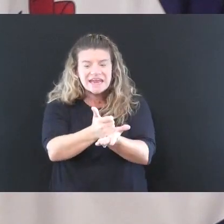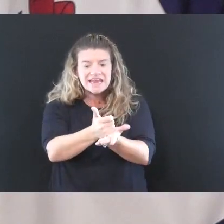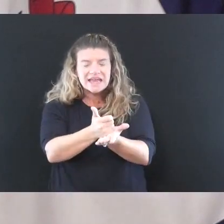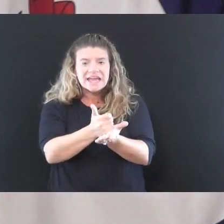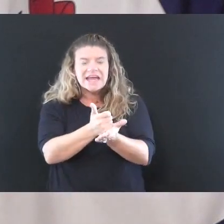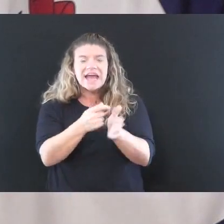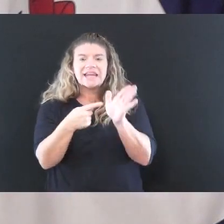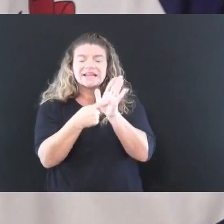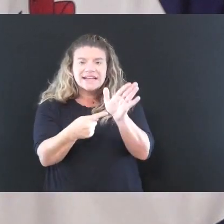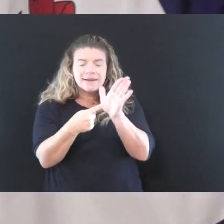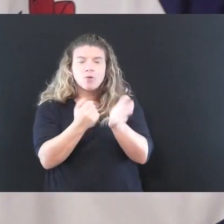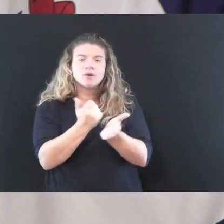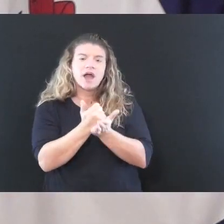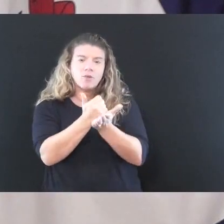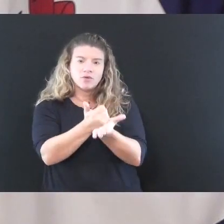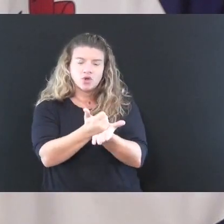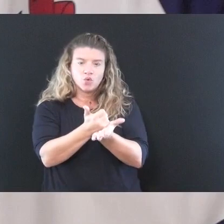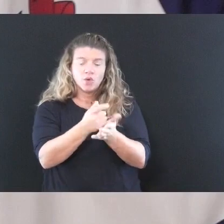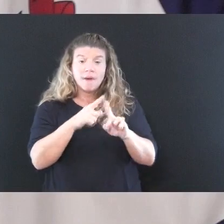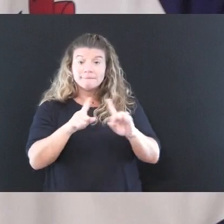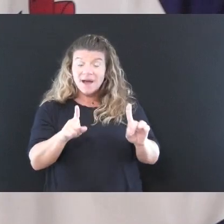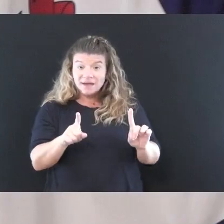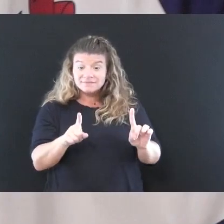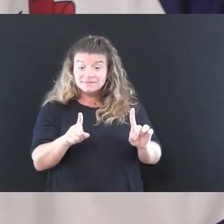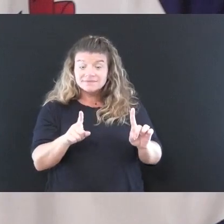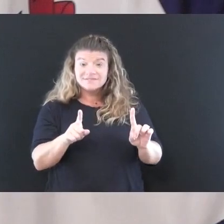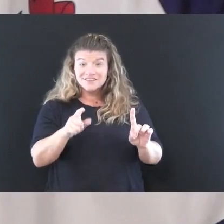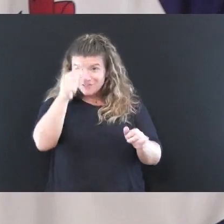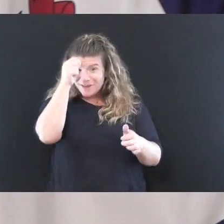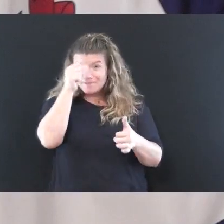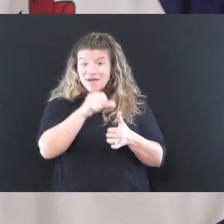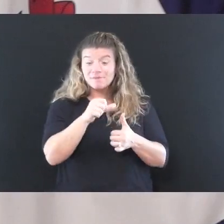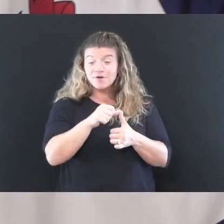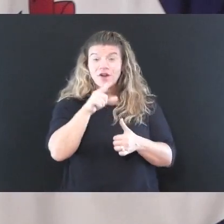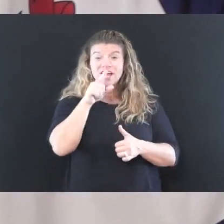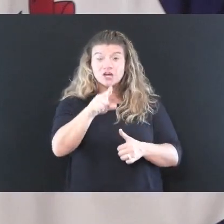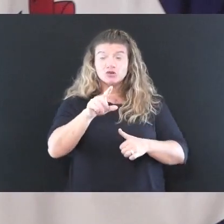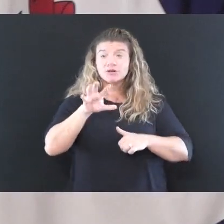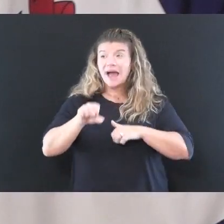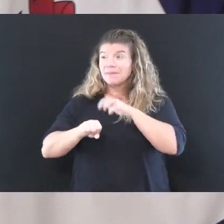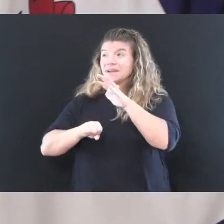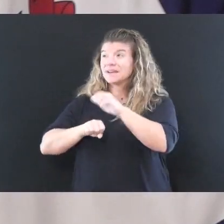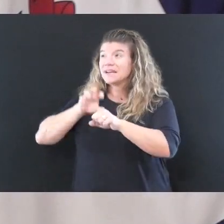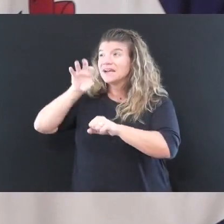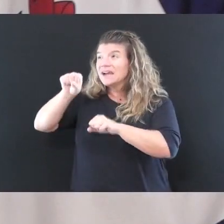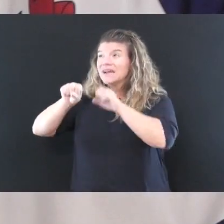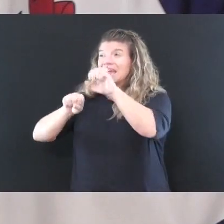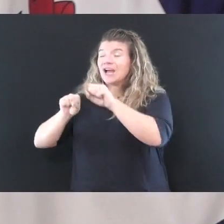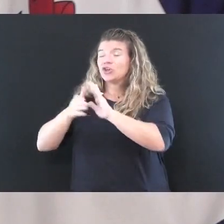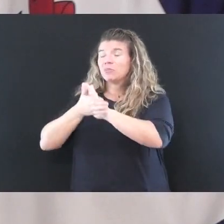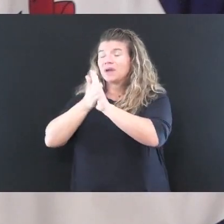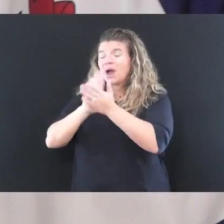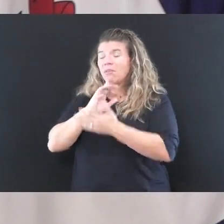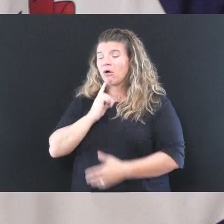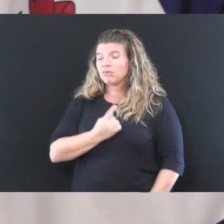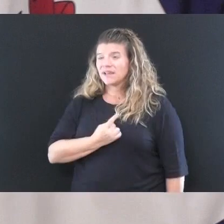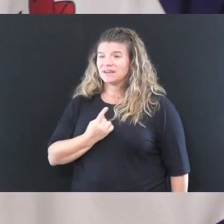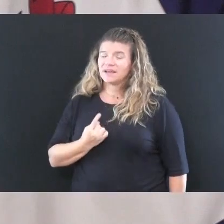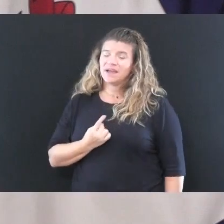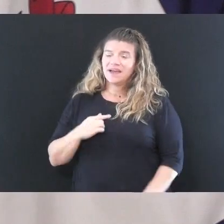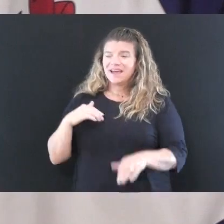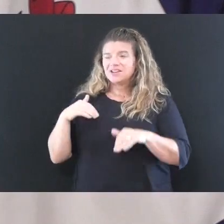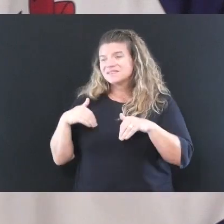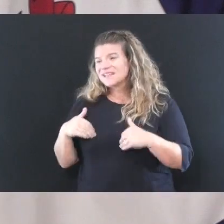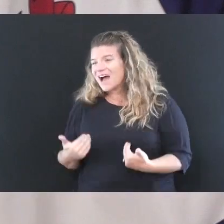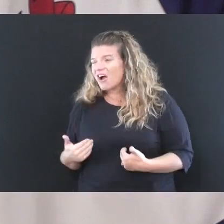you. But remember, as you're going up that mountain and it gets lonely and you get tired and it gets really, really